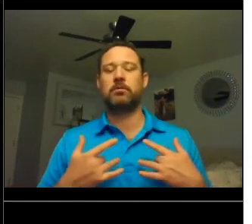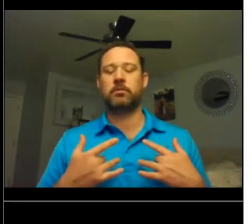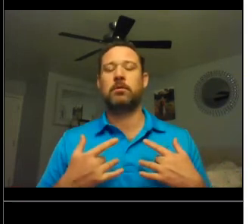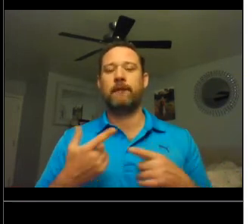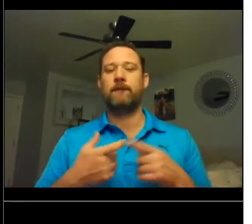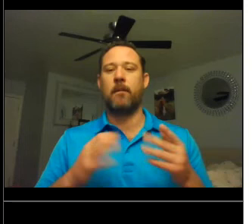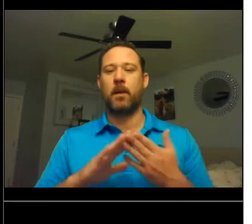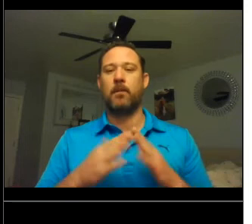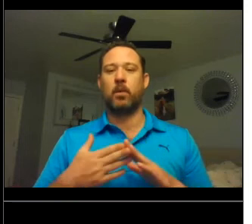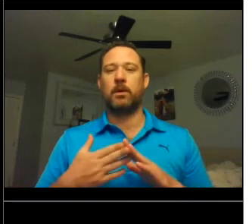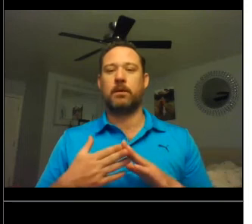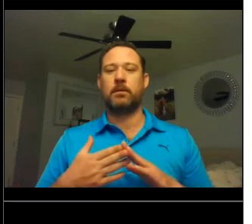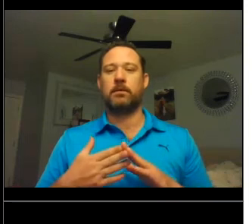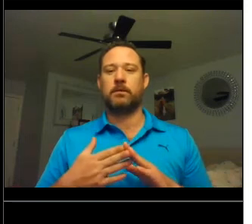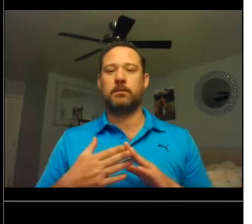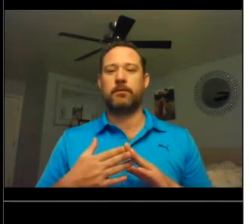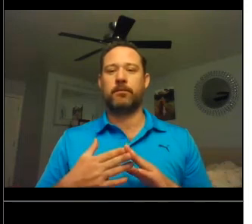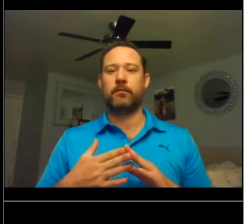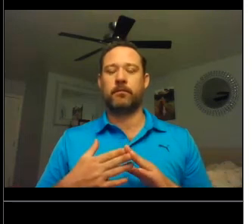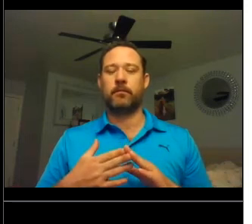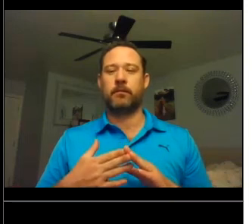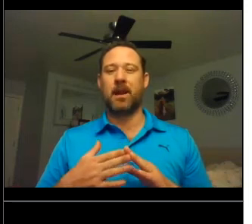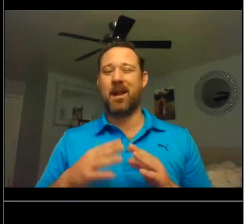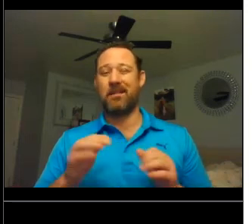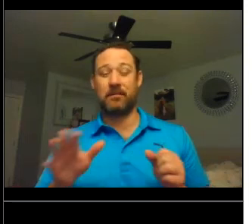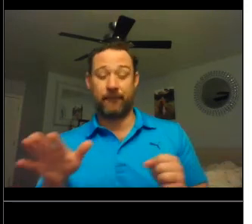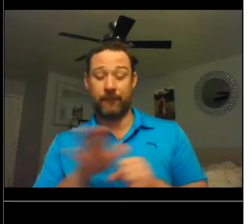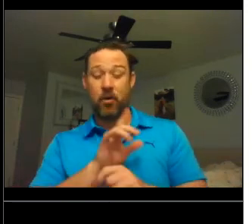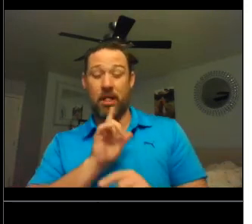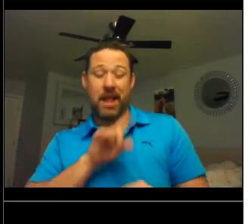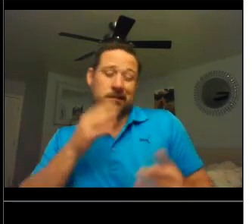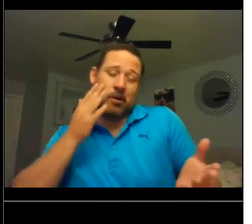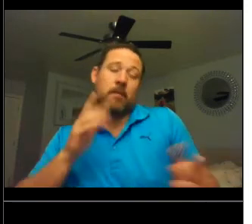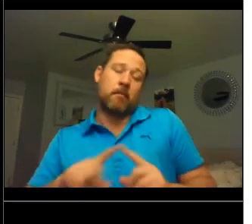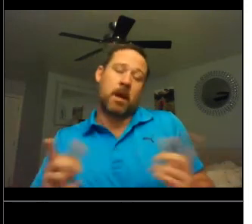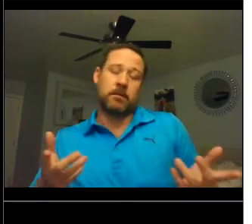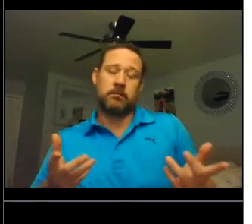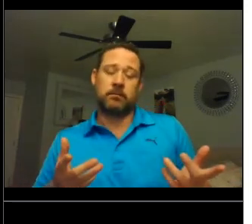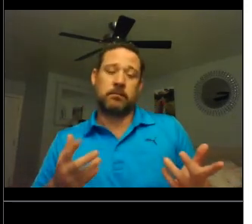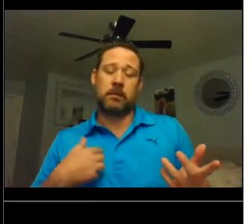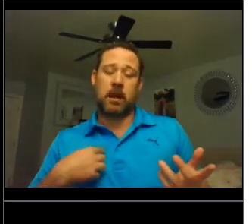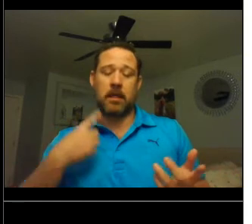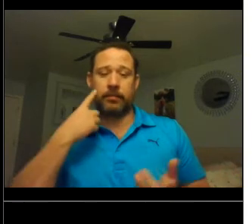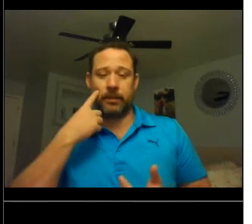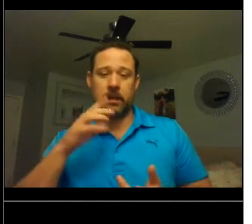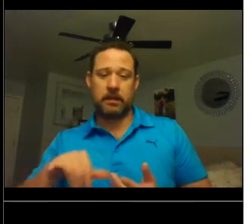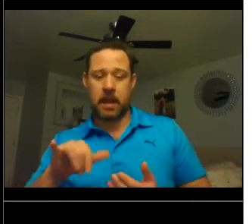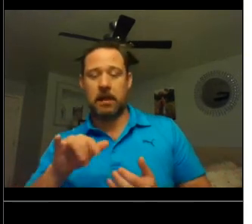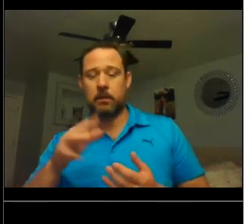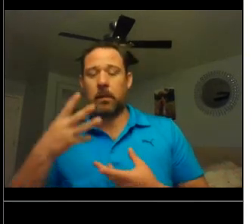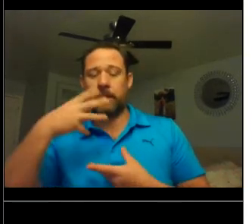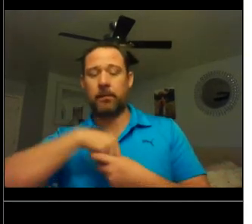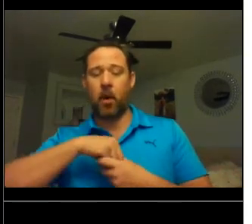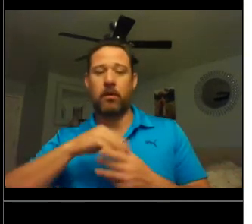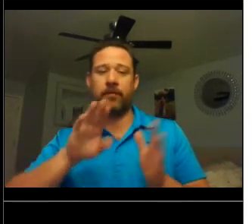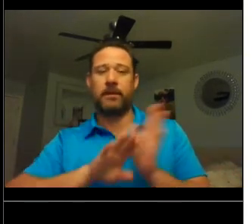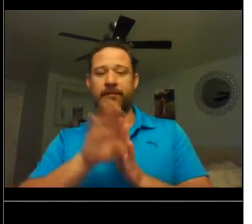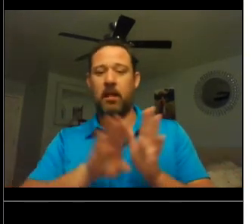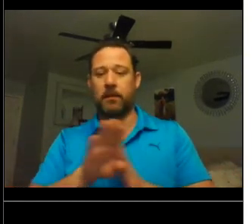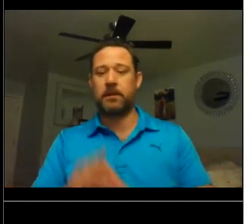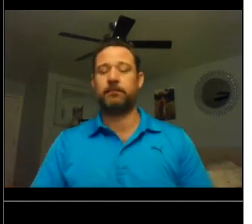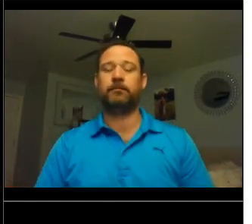not sure if that's a full answer on how to address it, but I think that's going to be part of the development of